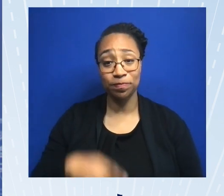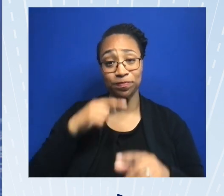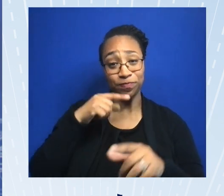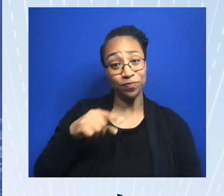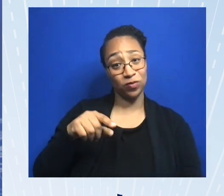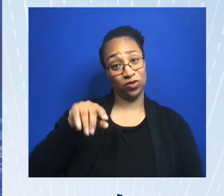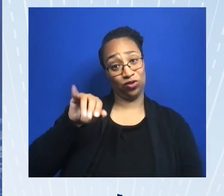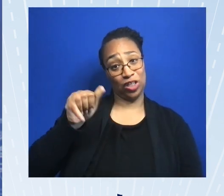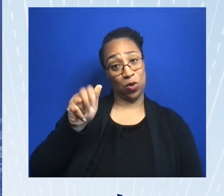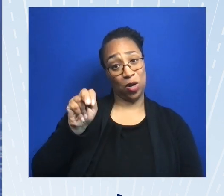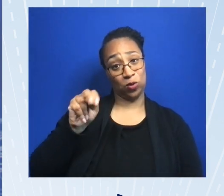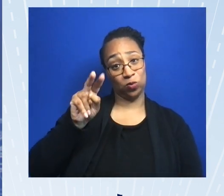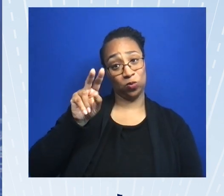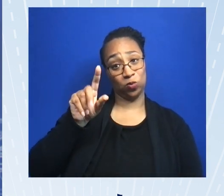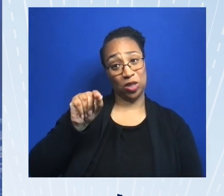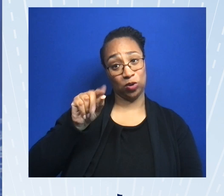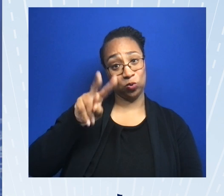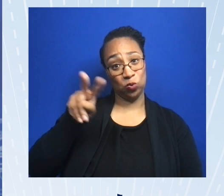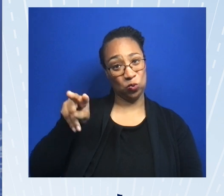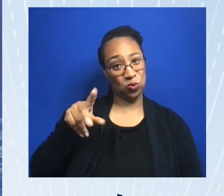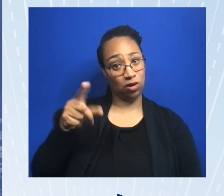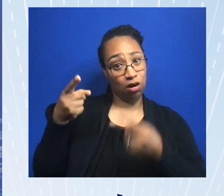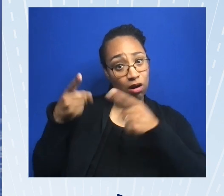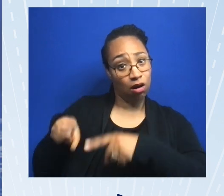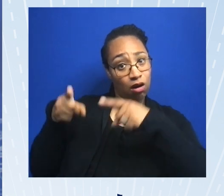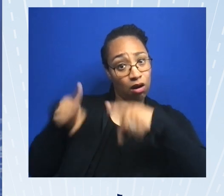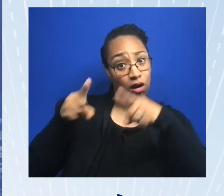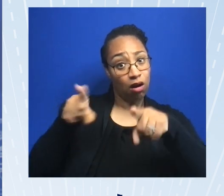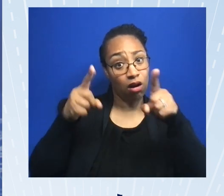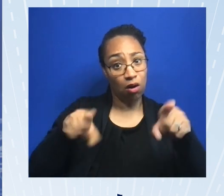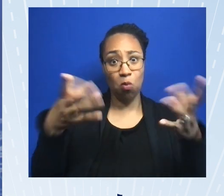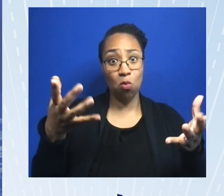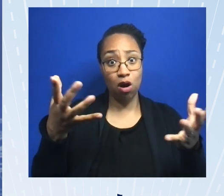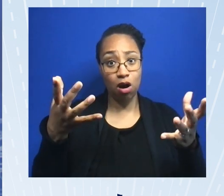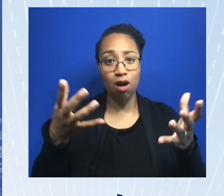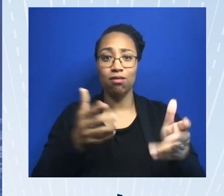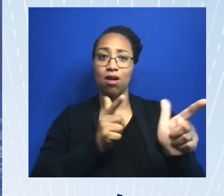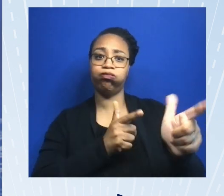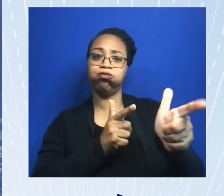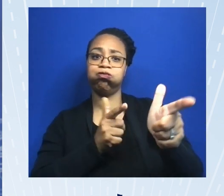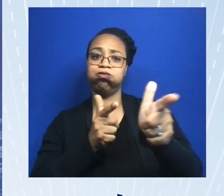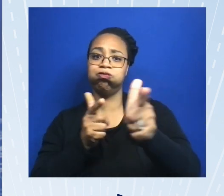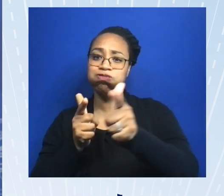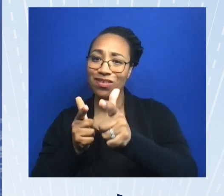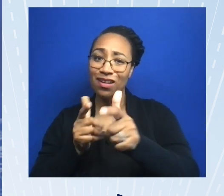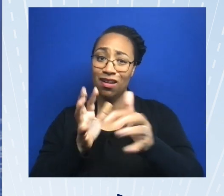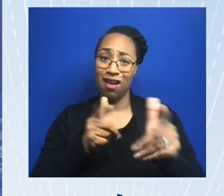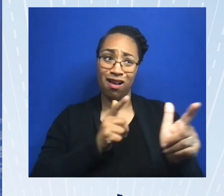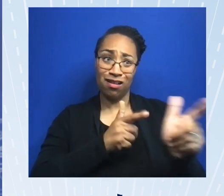hostage, a nearby Catholic church opened its doors to the hostages' families.